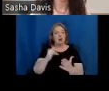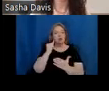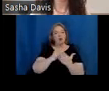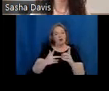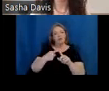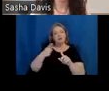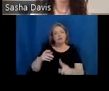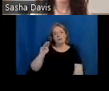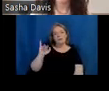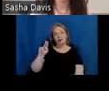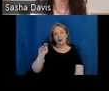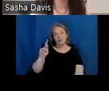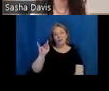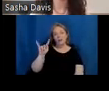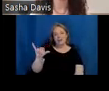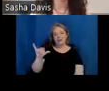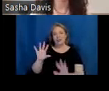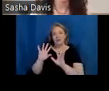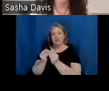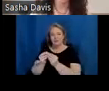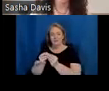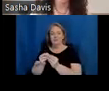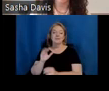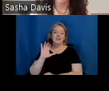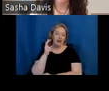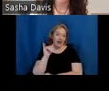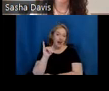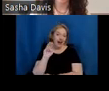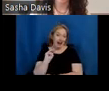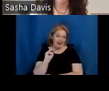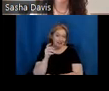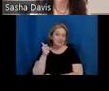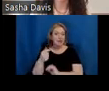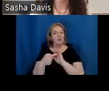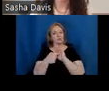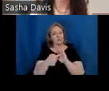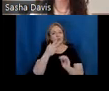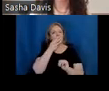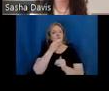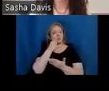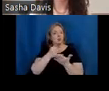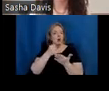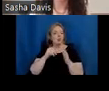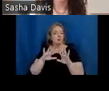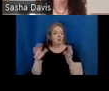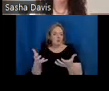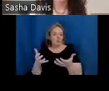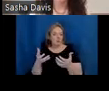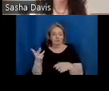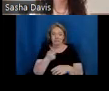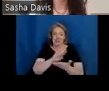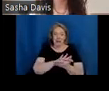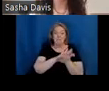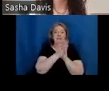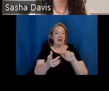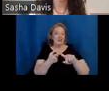So she chose Chaim to sort of represent the Jewish group, but they actually stayed friends. And she went on to